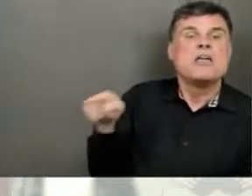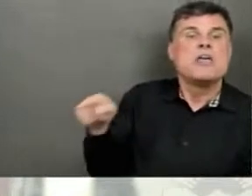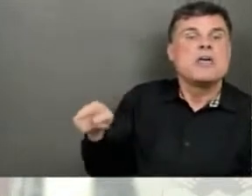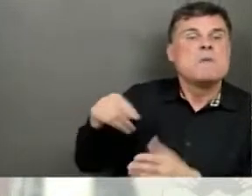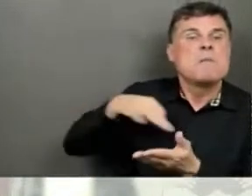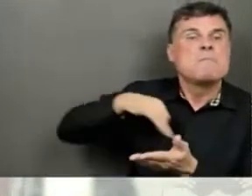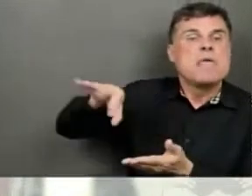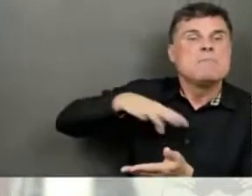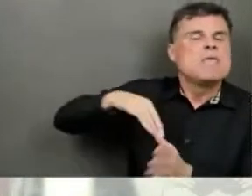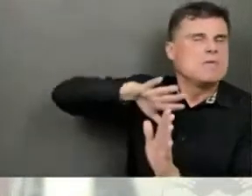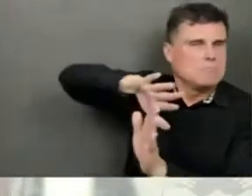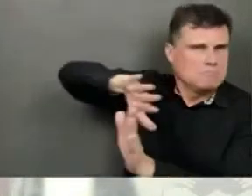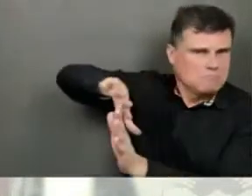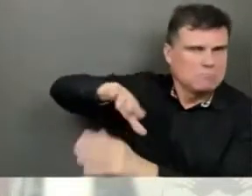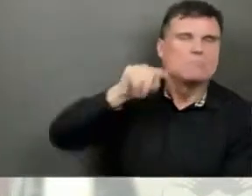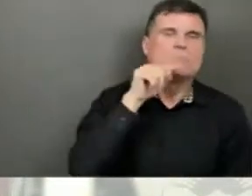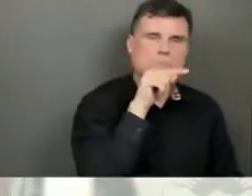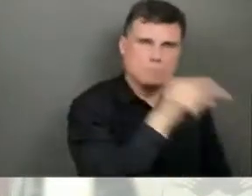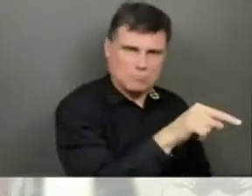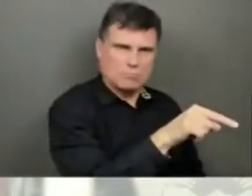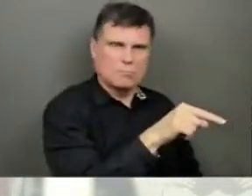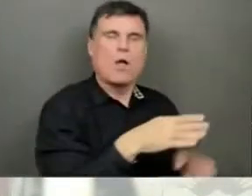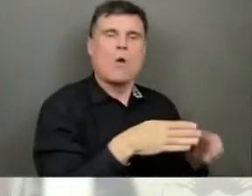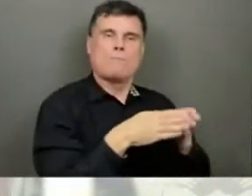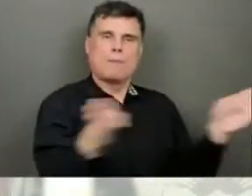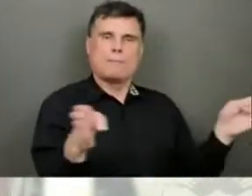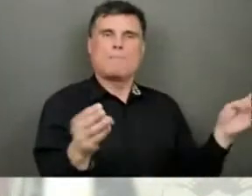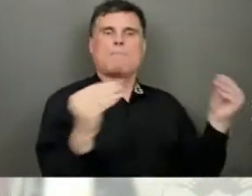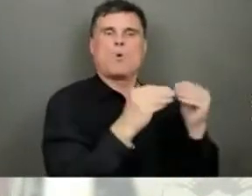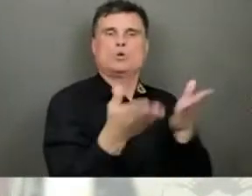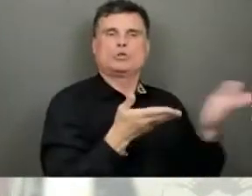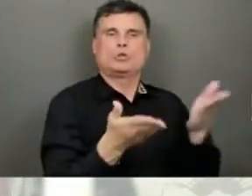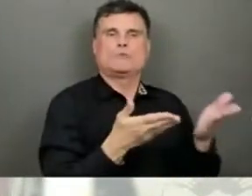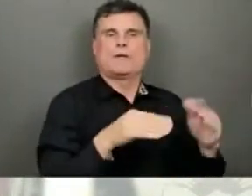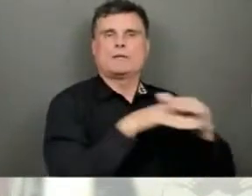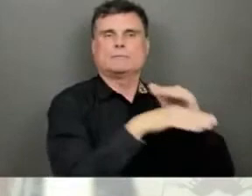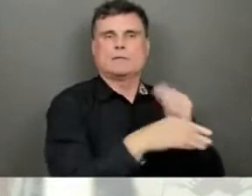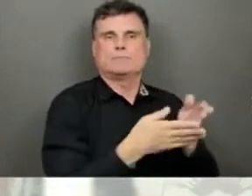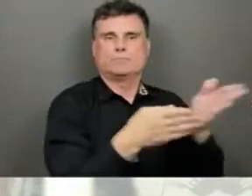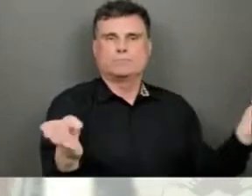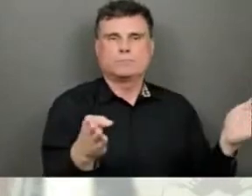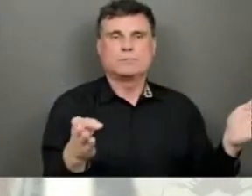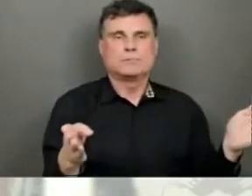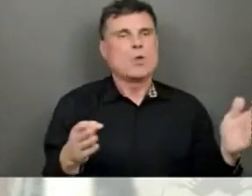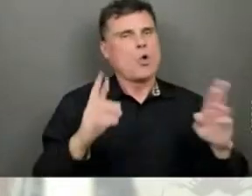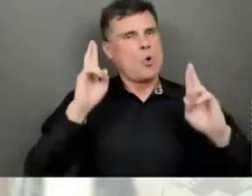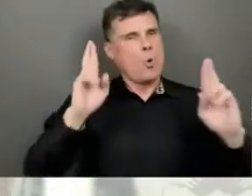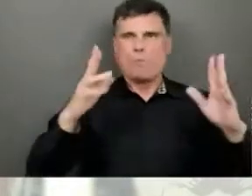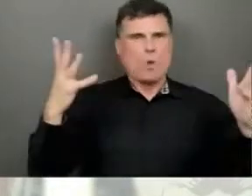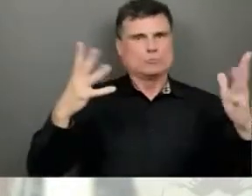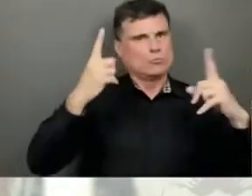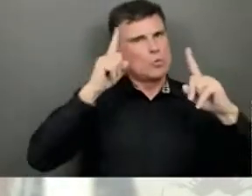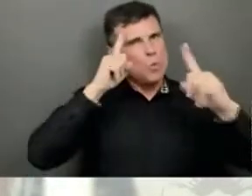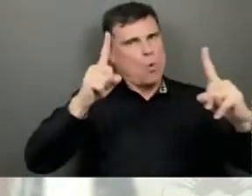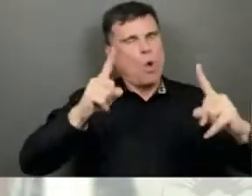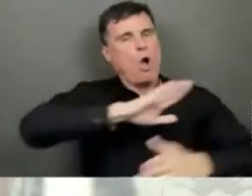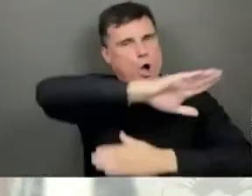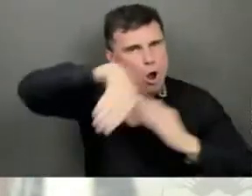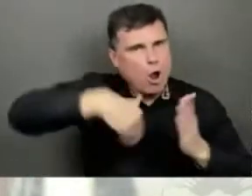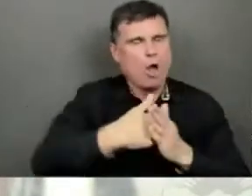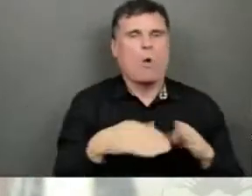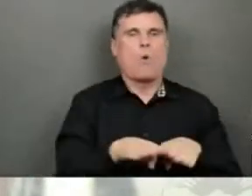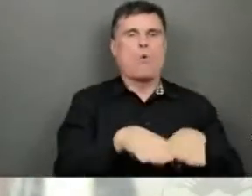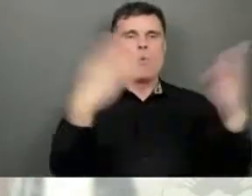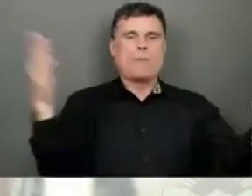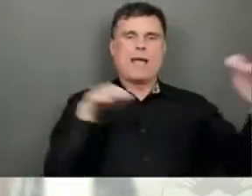especially in the case of diagnostic care, having a public system that does exactly what we've done, 240,000 more CT scans,